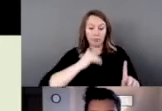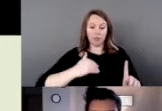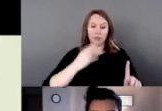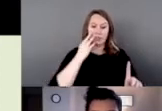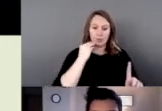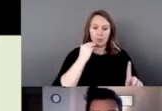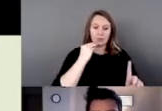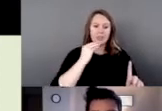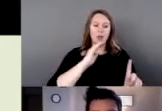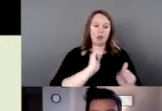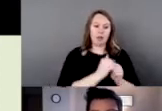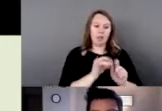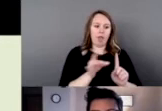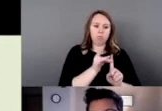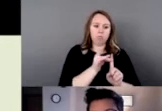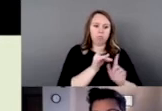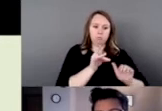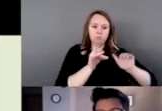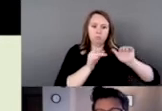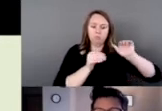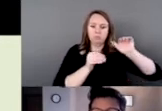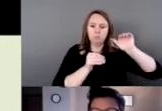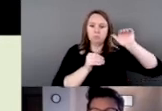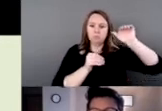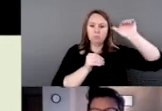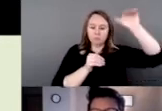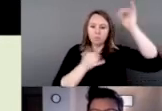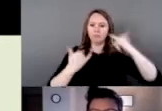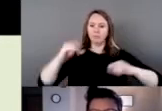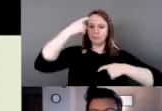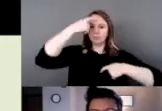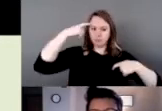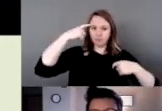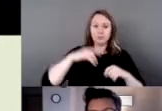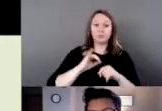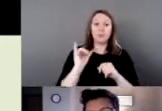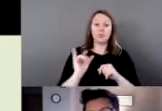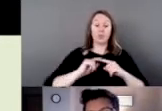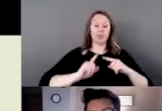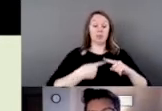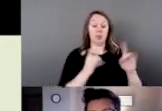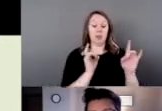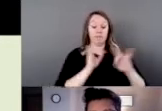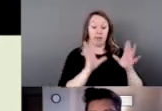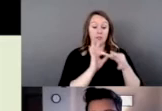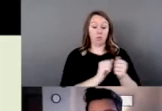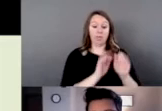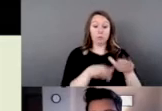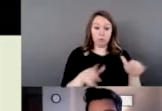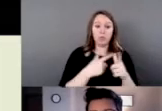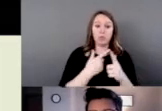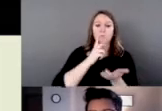as adults. And because the cycle of violence deals with children, then I'll talk about some child